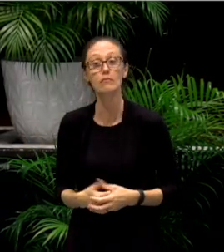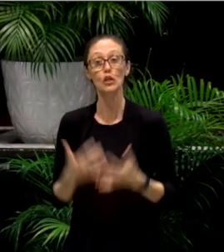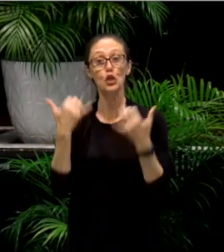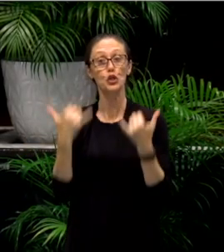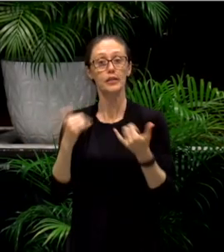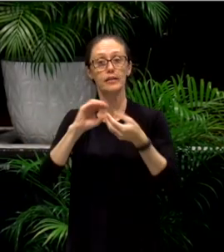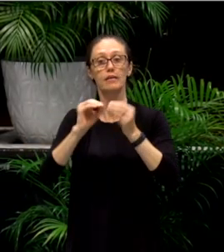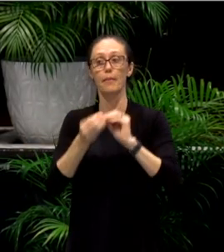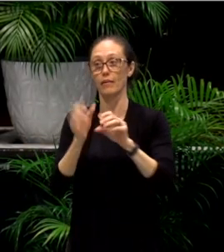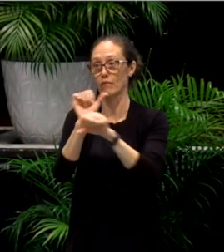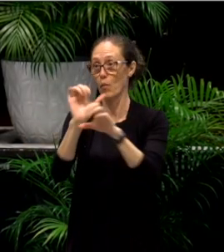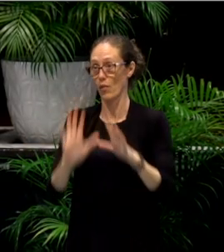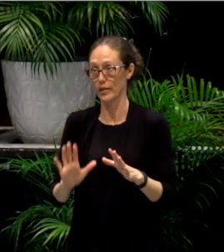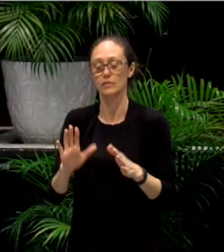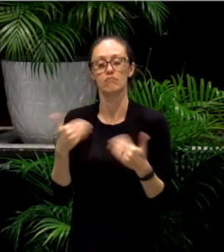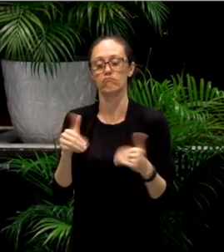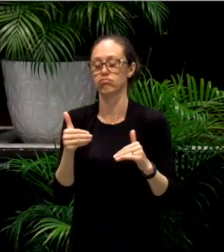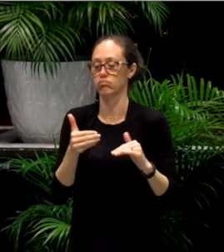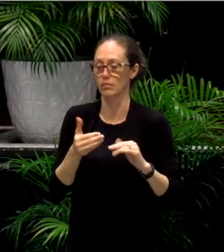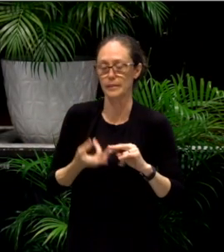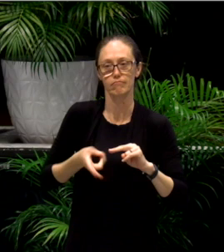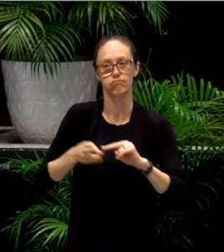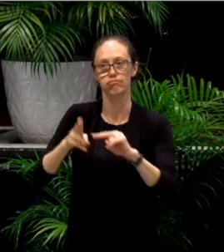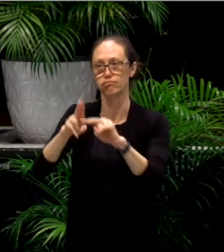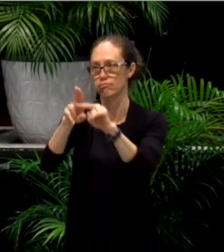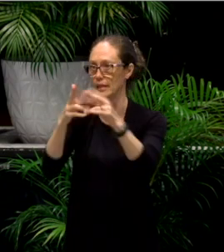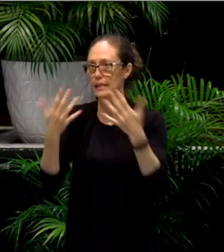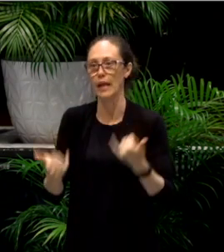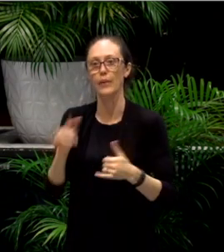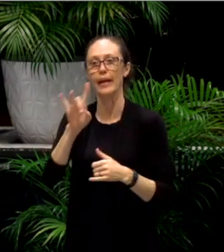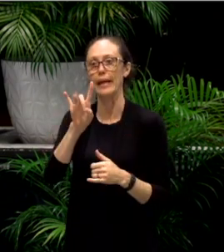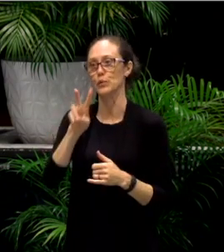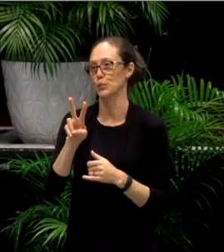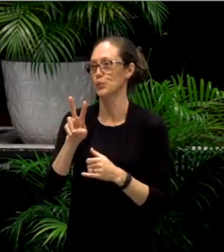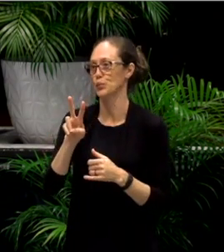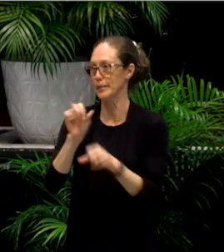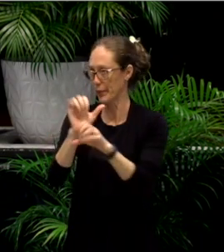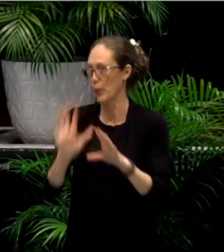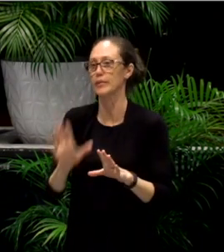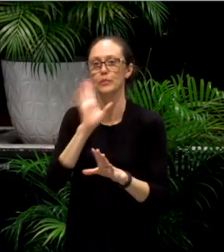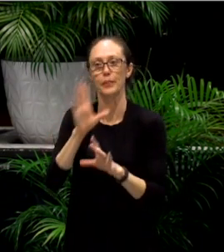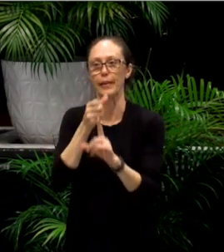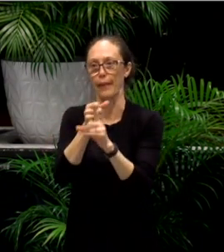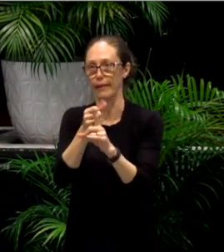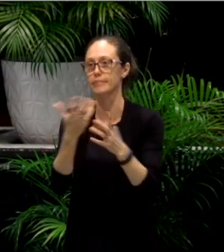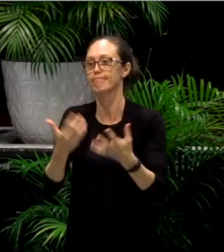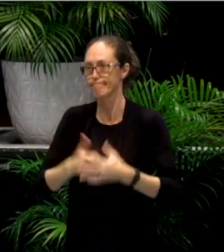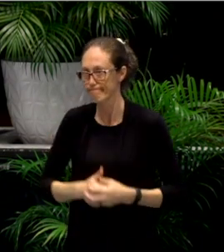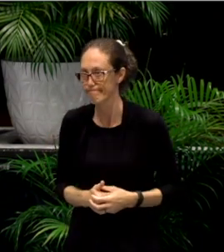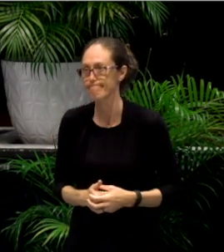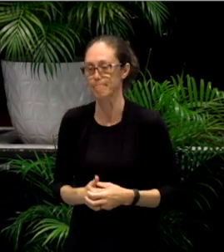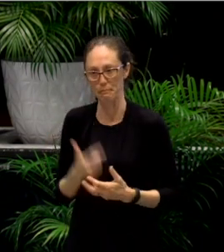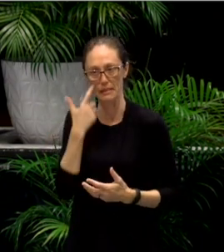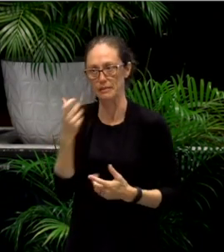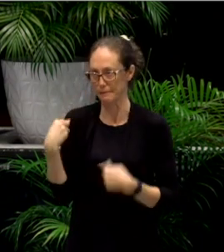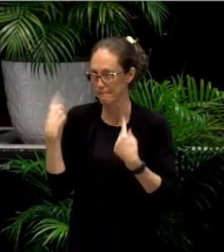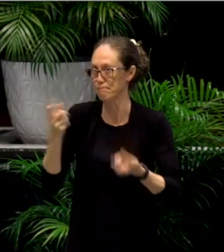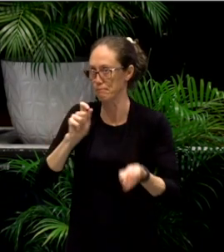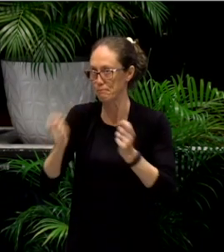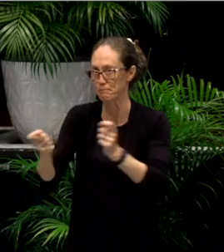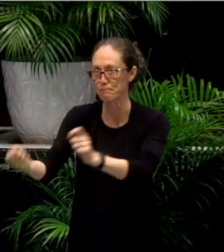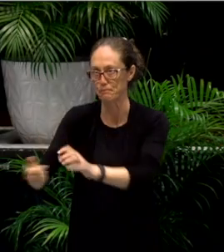the number of employees is escalating pretty significantly to now 82 employees who have been affected by these changes.